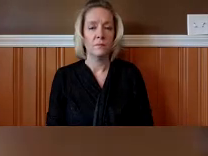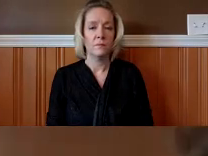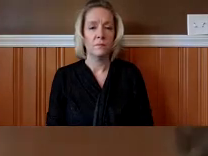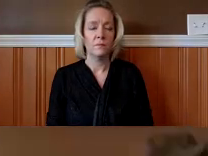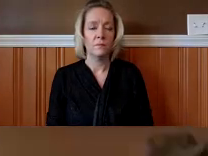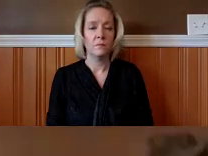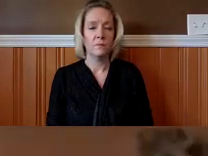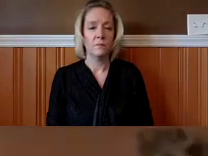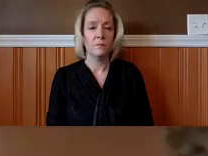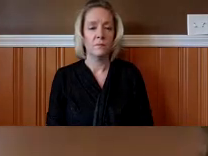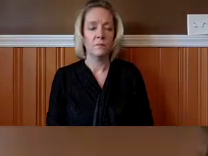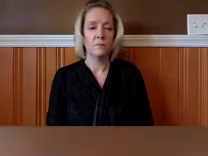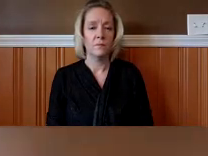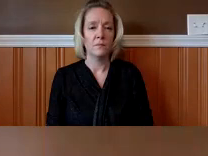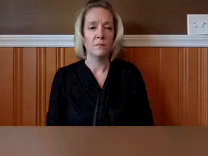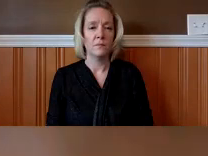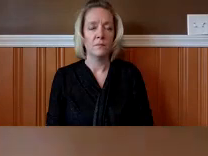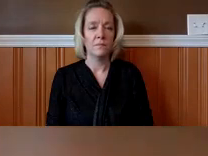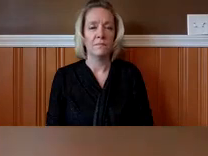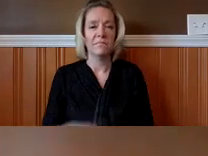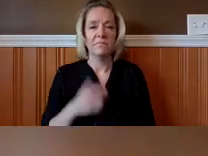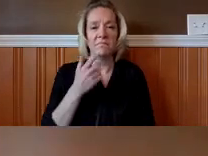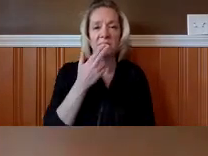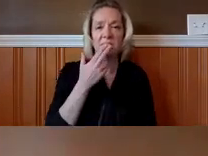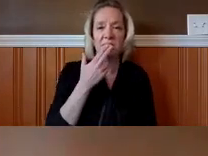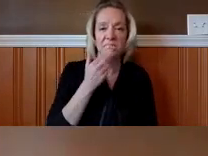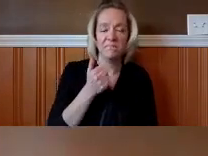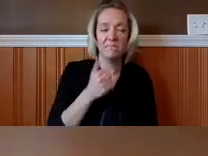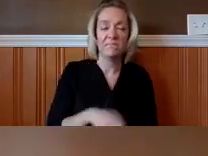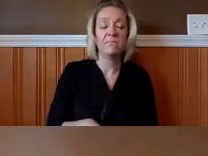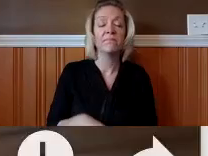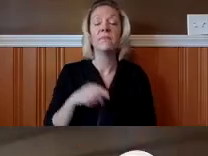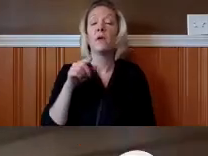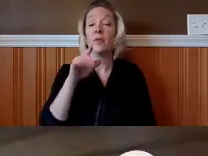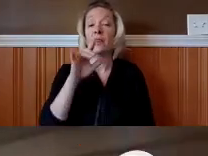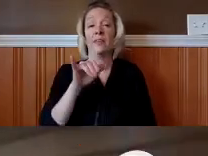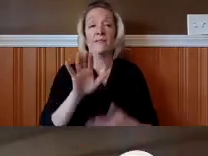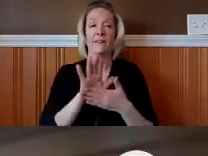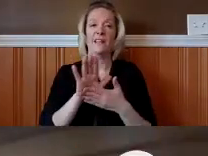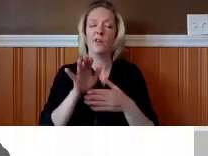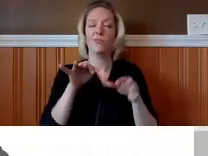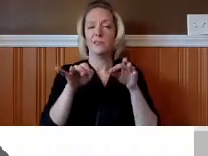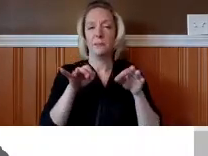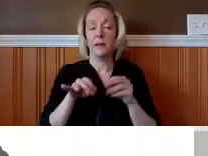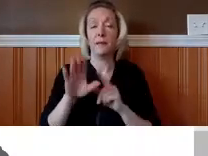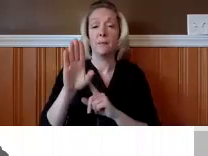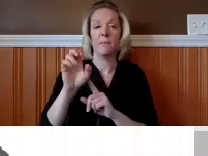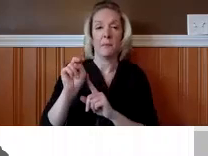Oh, it always makes me smile. So Ben's doing a couple things here. He